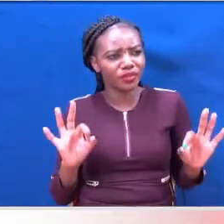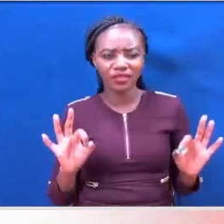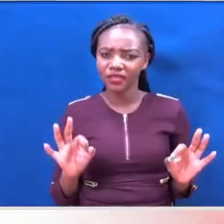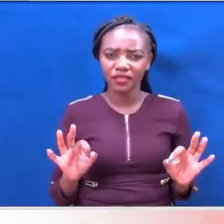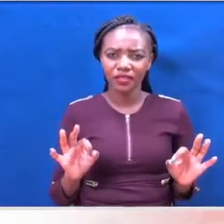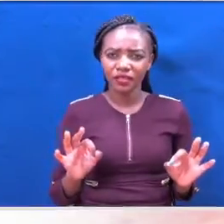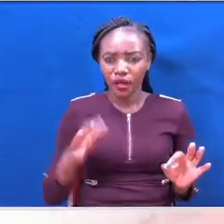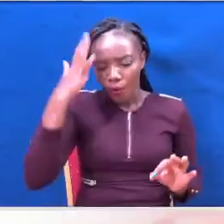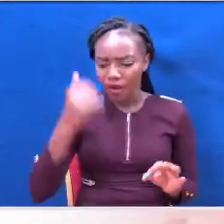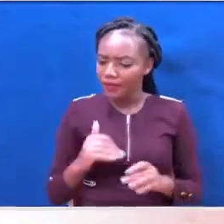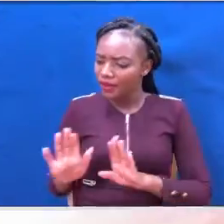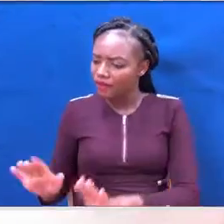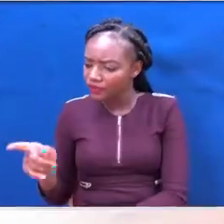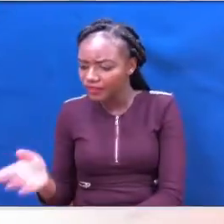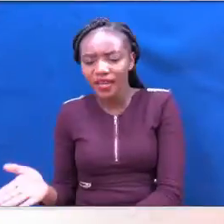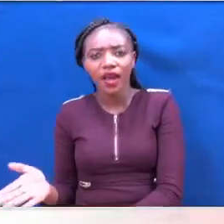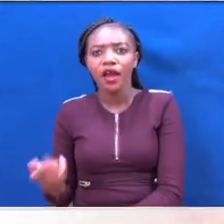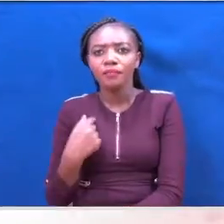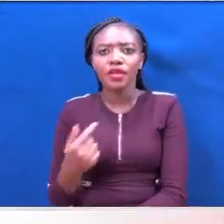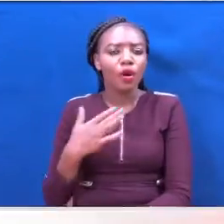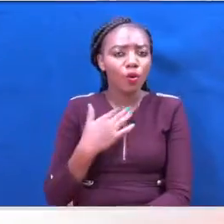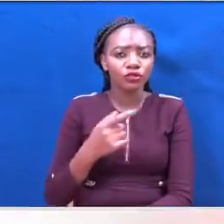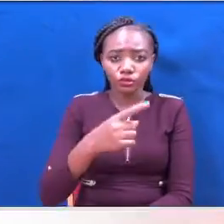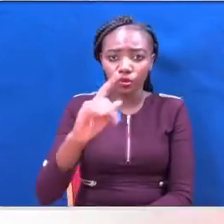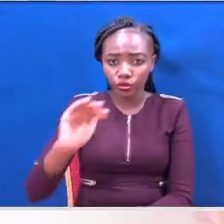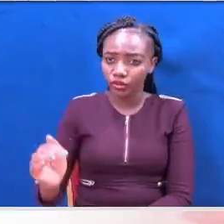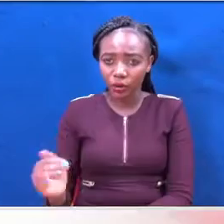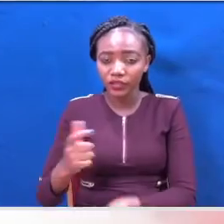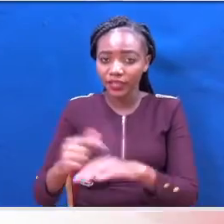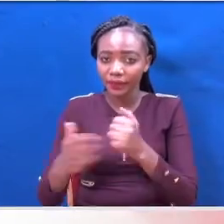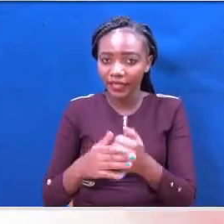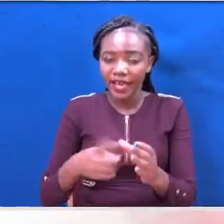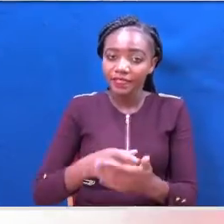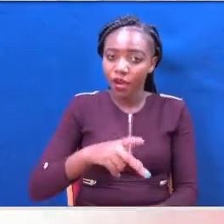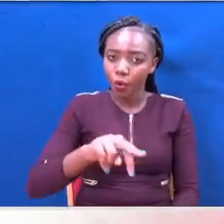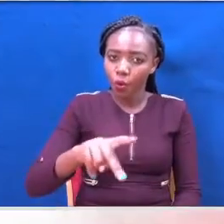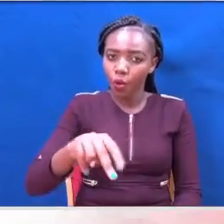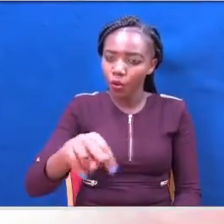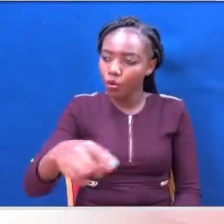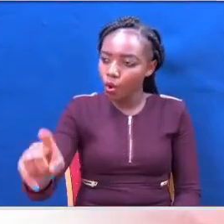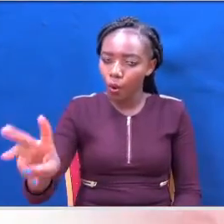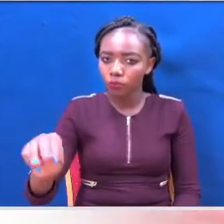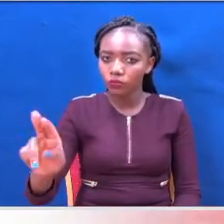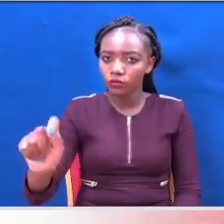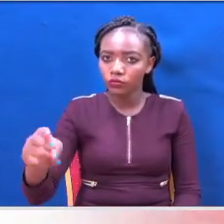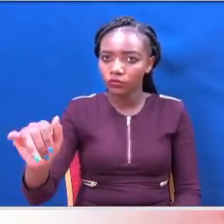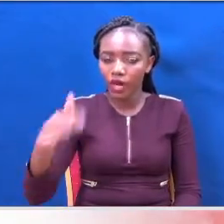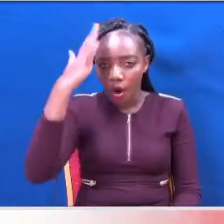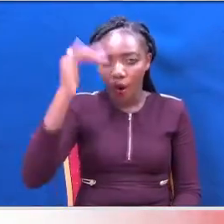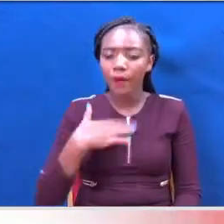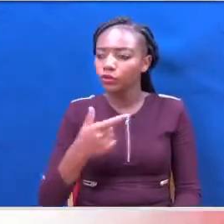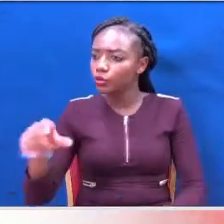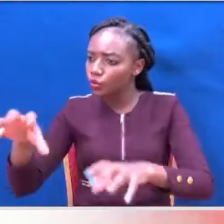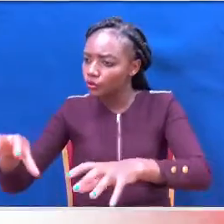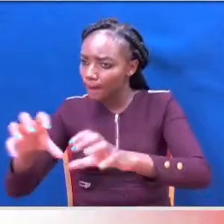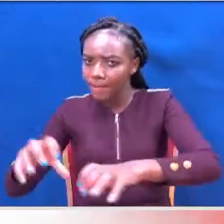kutia nimewachwa hapa sababu nilikuwa nataka kufika town ndani ndio nitembee nifike Muthurwa. Niwe mahali yangu nyingine naenda kufuata mpaka Gikomba ngambo ile. Mpagulia